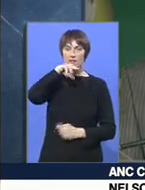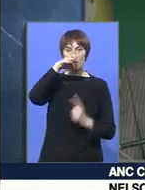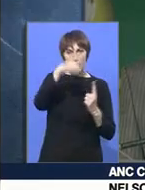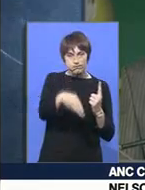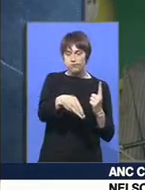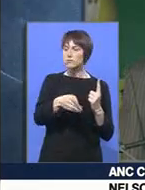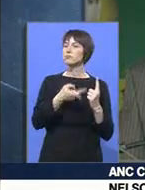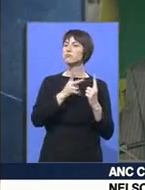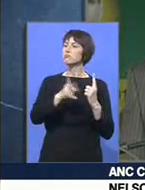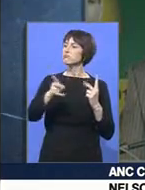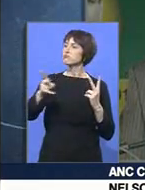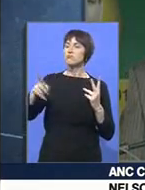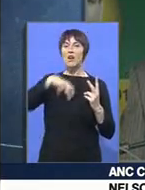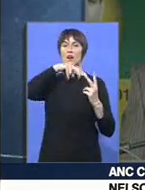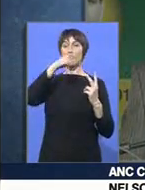present,